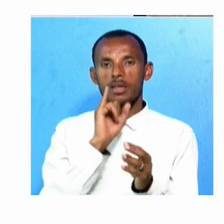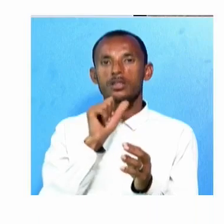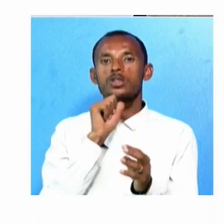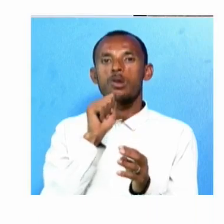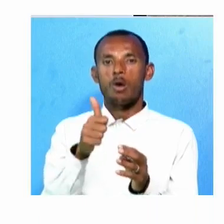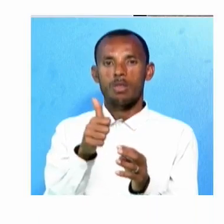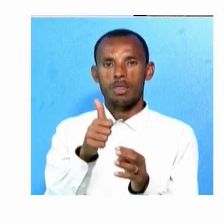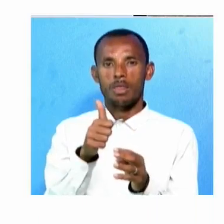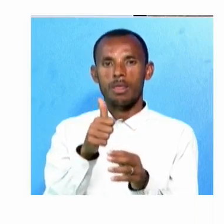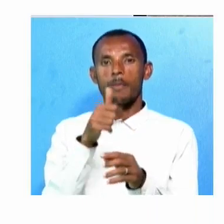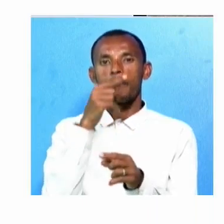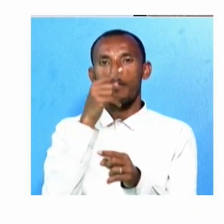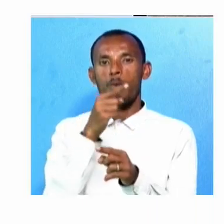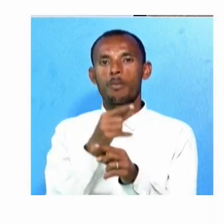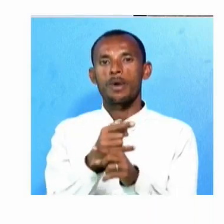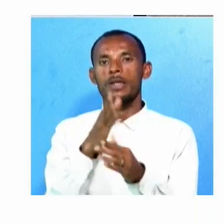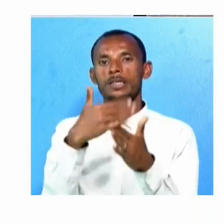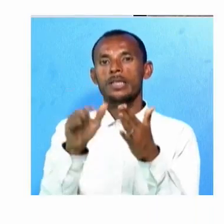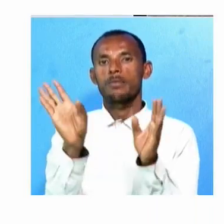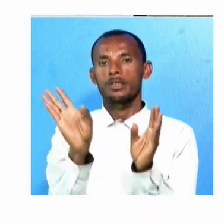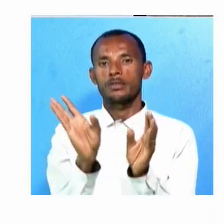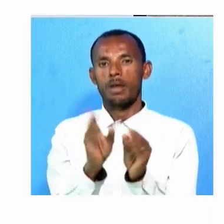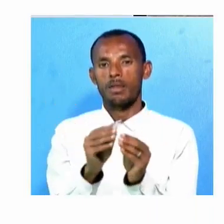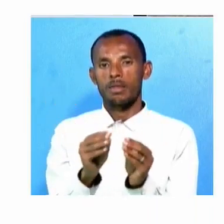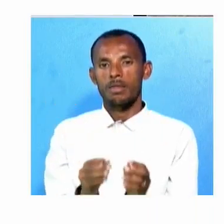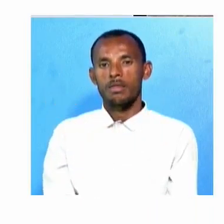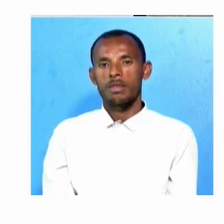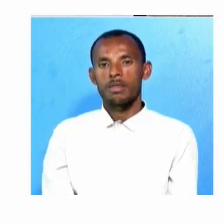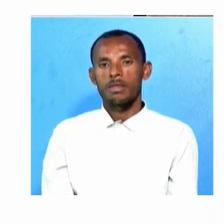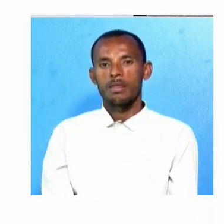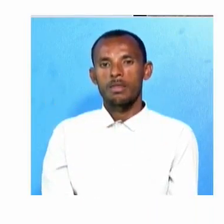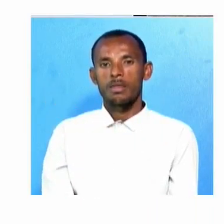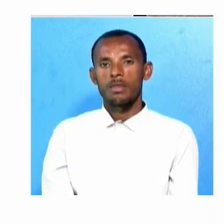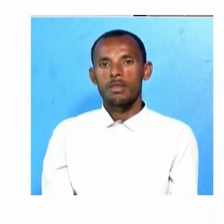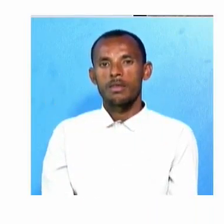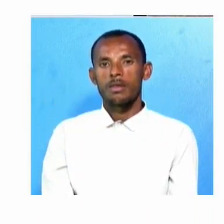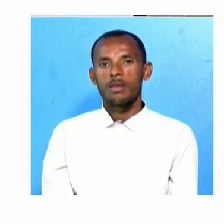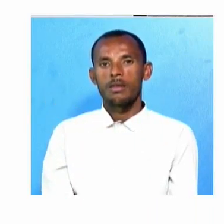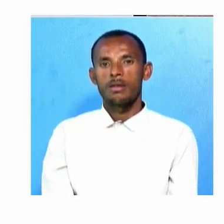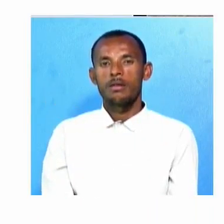is not a proper subset. Is not